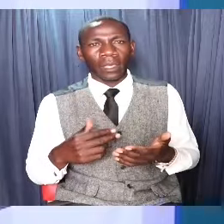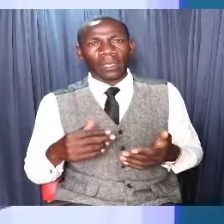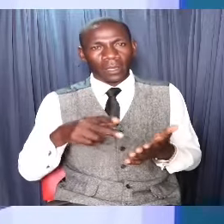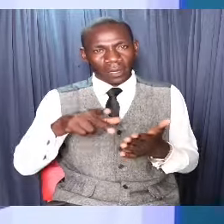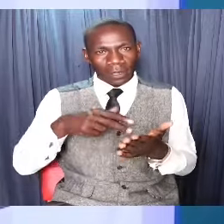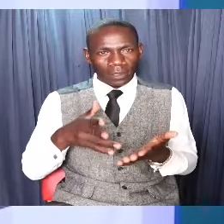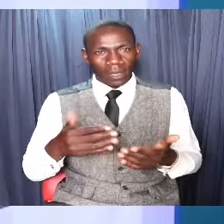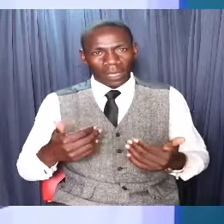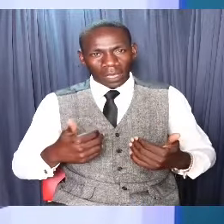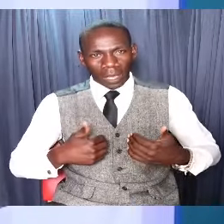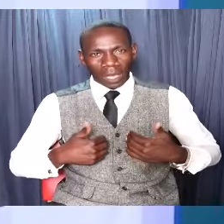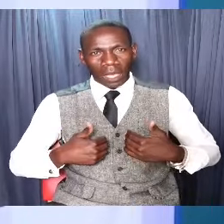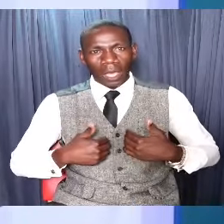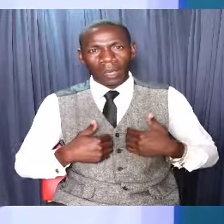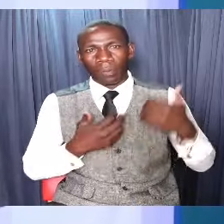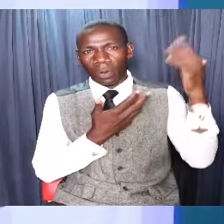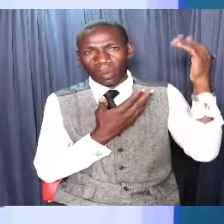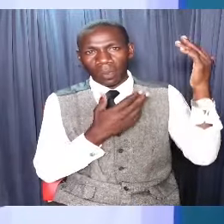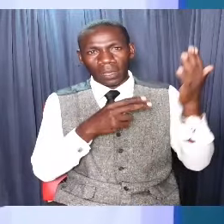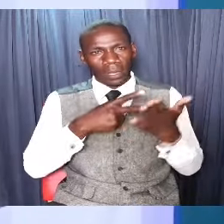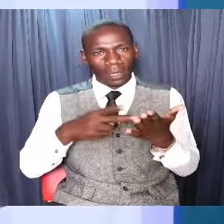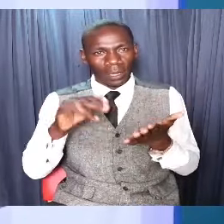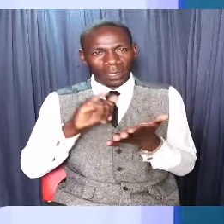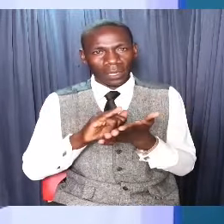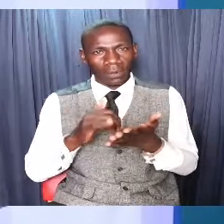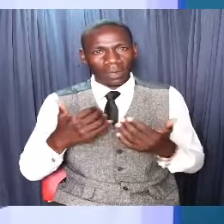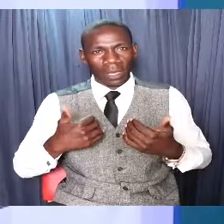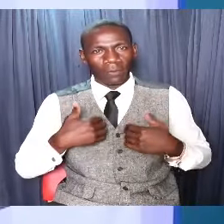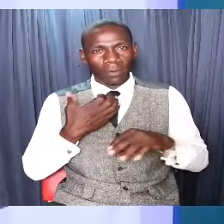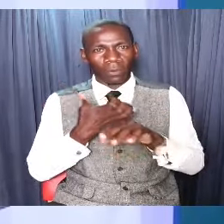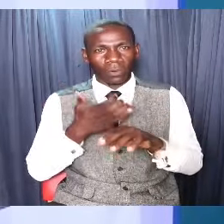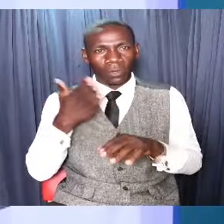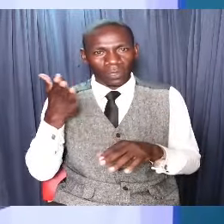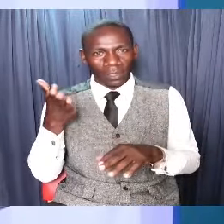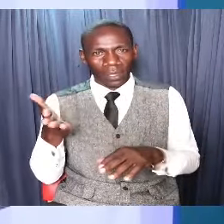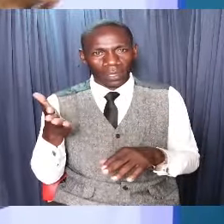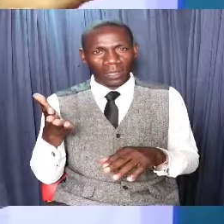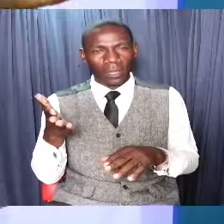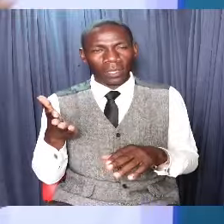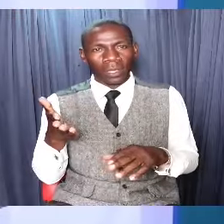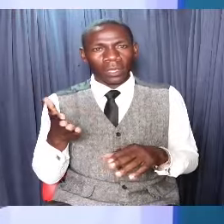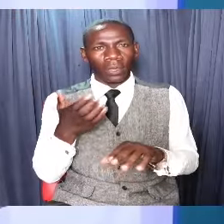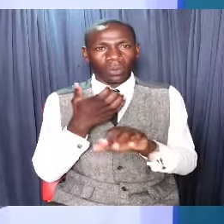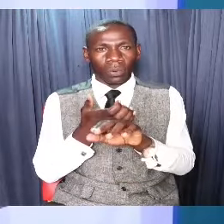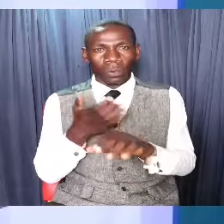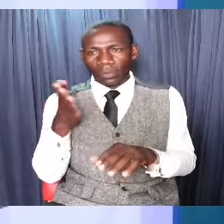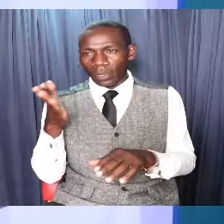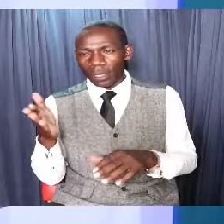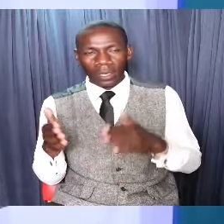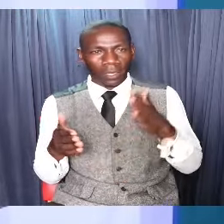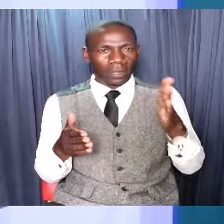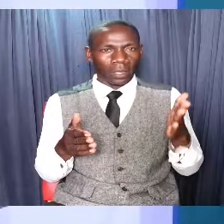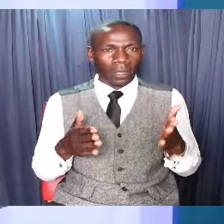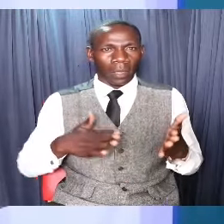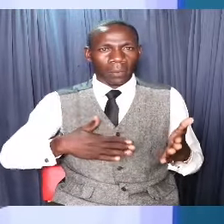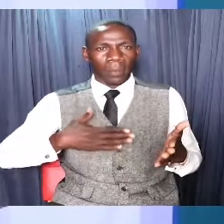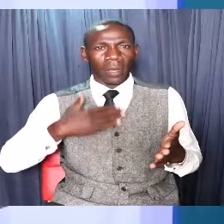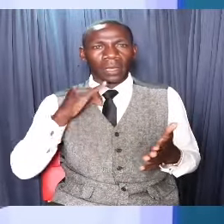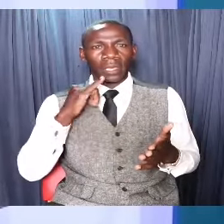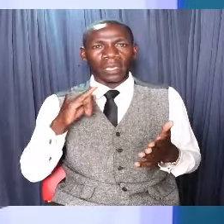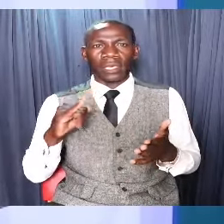tumaini. So I have hope once I read that point. Ukawa na gumu lile. No matter how hardships you get. Na gumu ule. And this hardship. Langu ni kumwambia